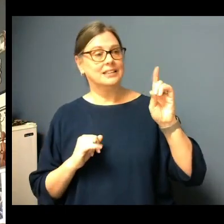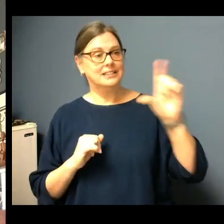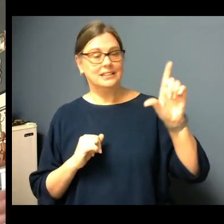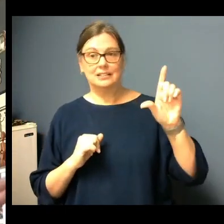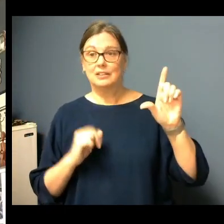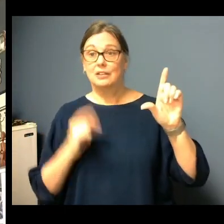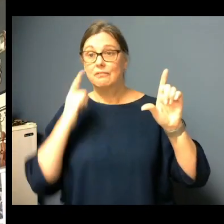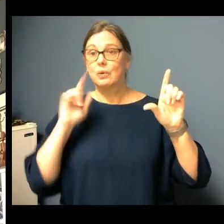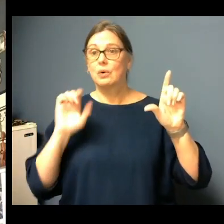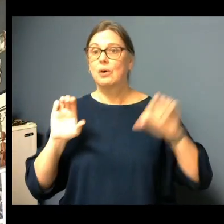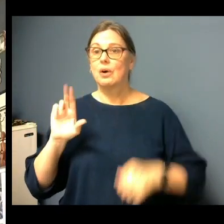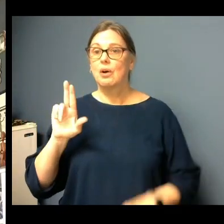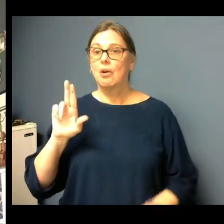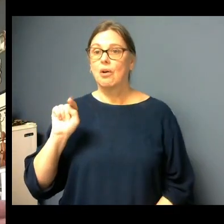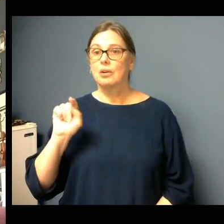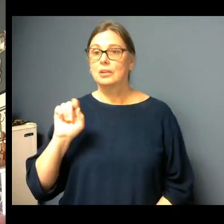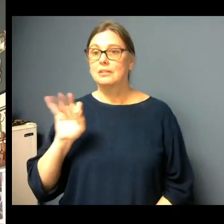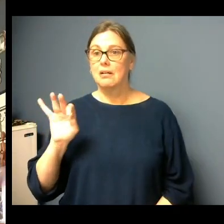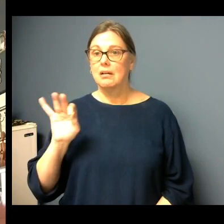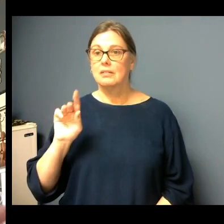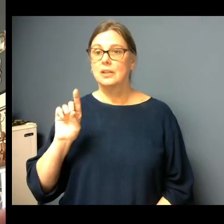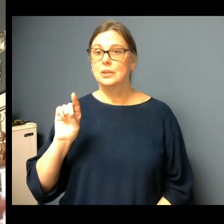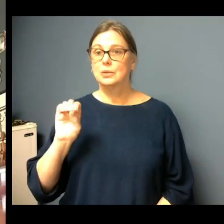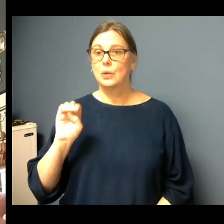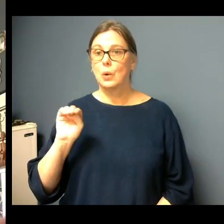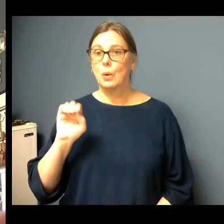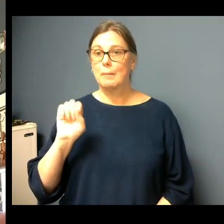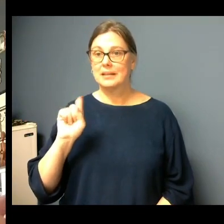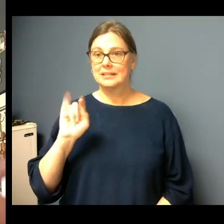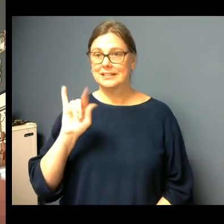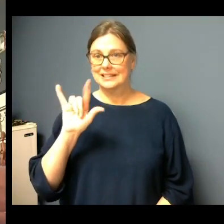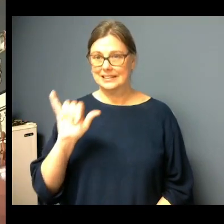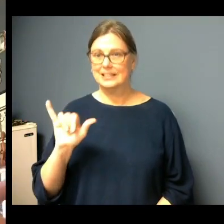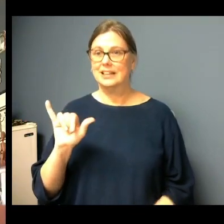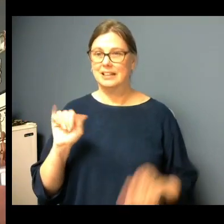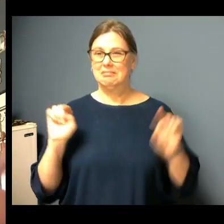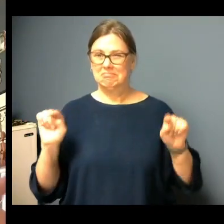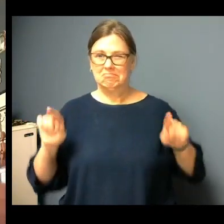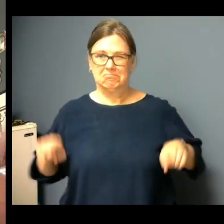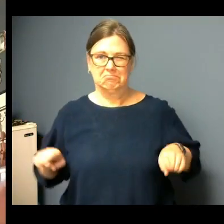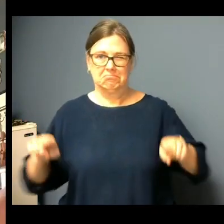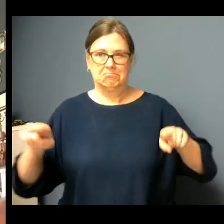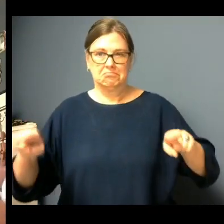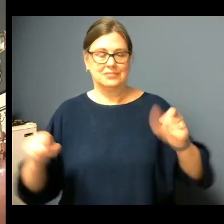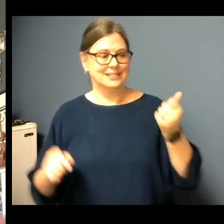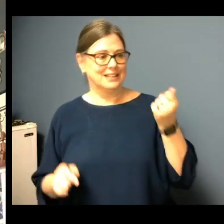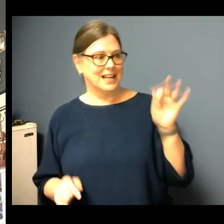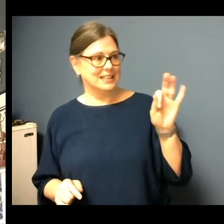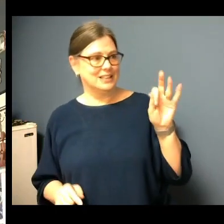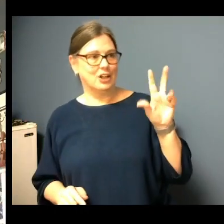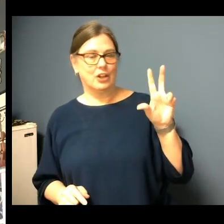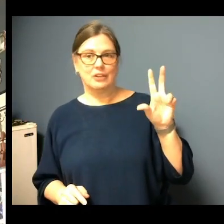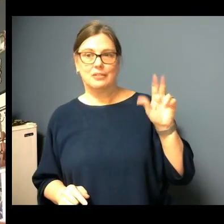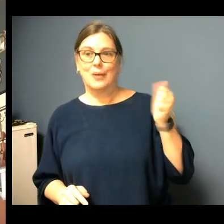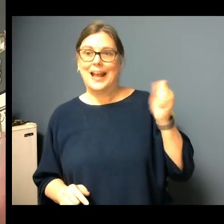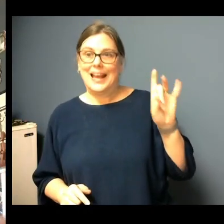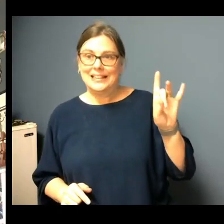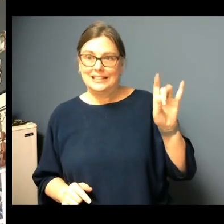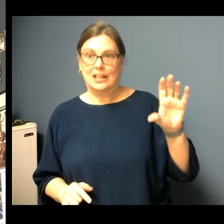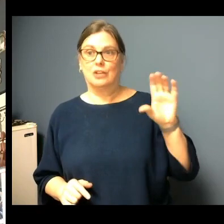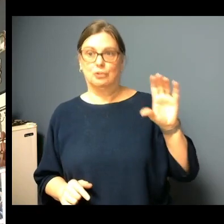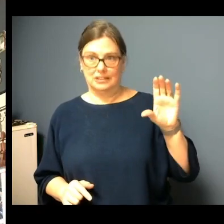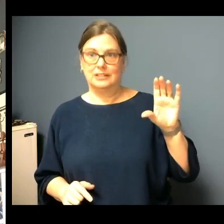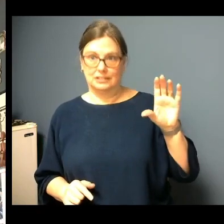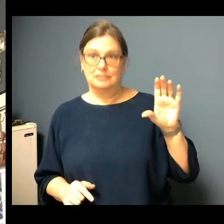earlier. There's lots of similarities between like that period in the 30s and 40s and 50s of the 1800s and